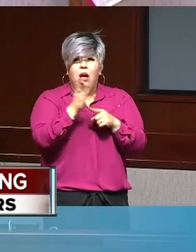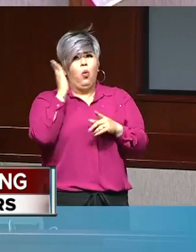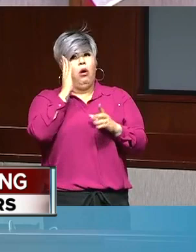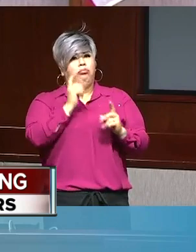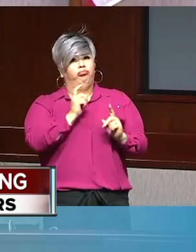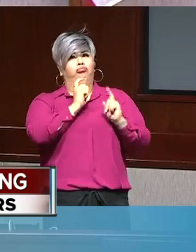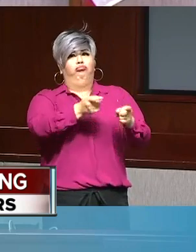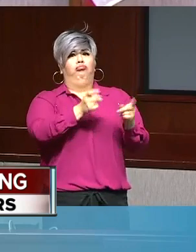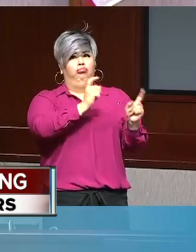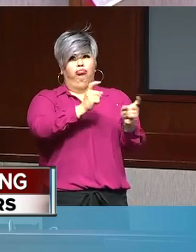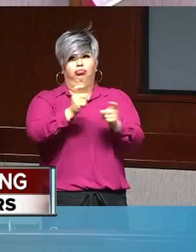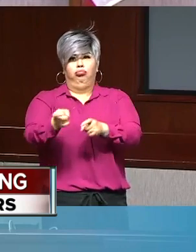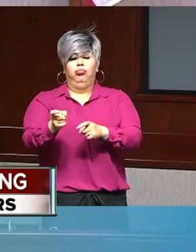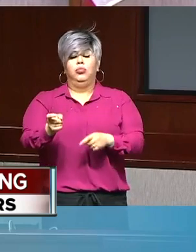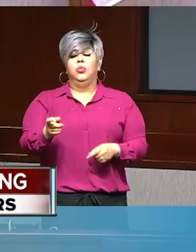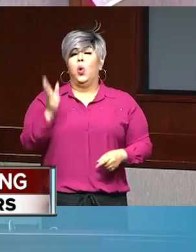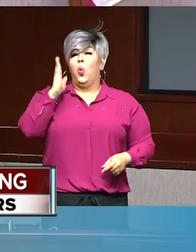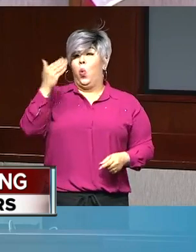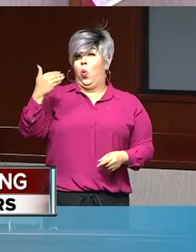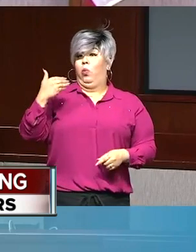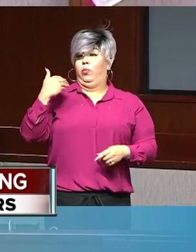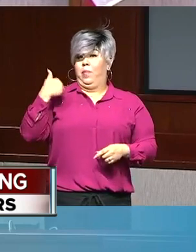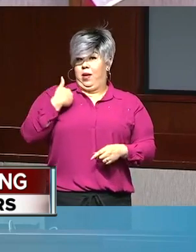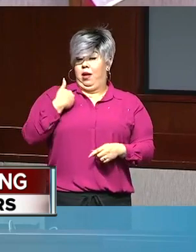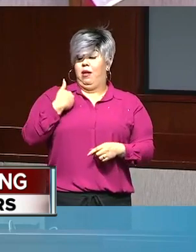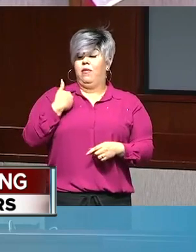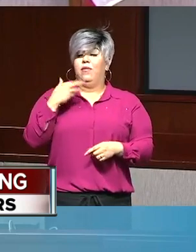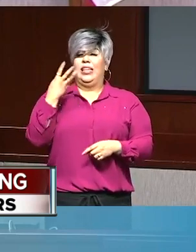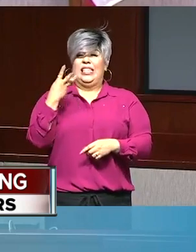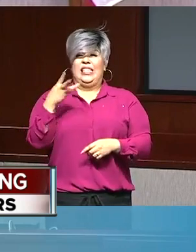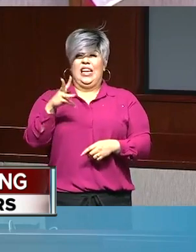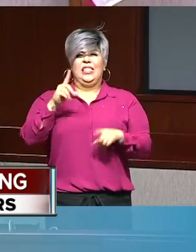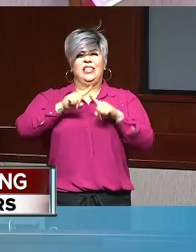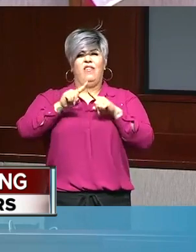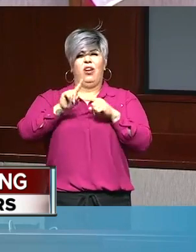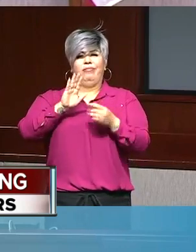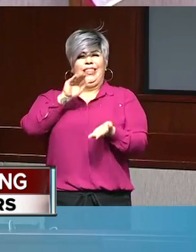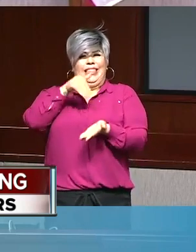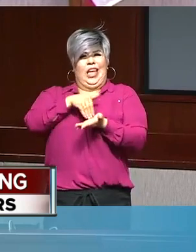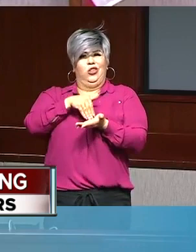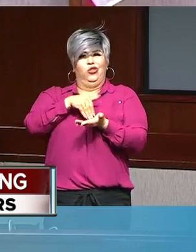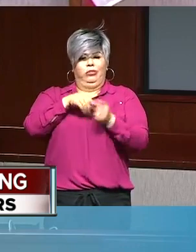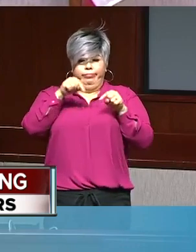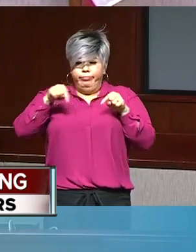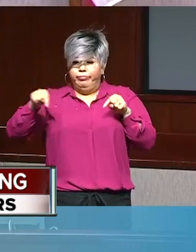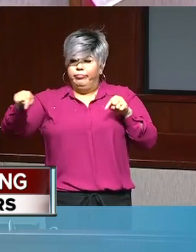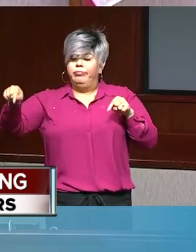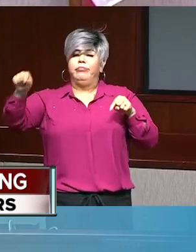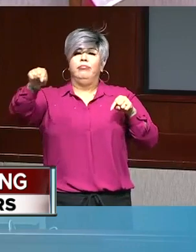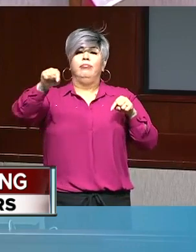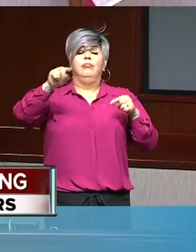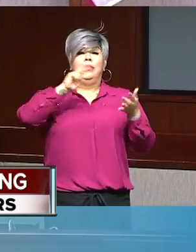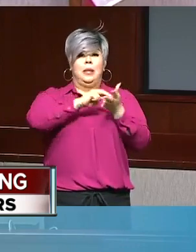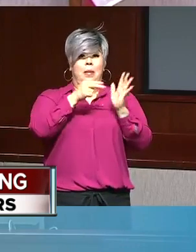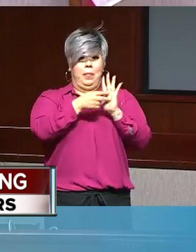going to have 16 locations that will be used as distribution points throughout the county to get this